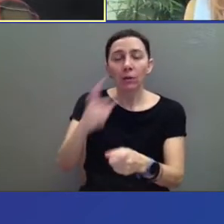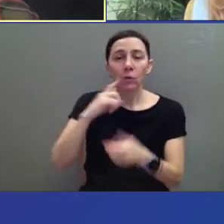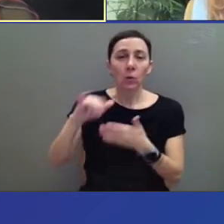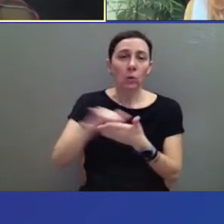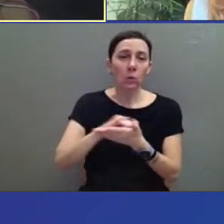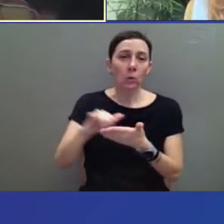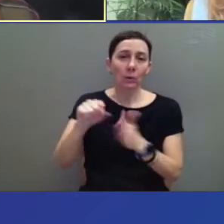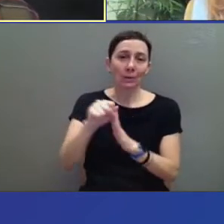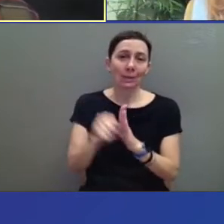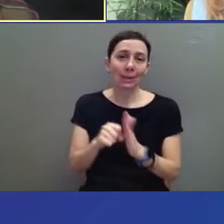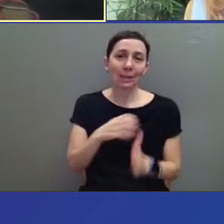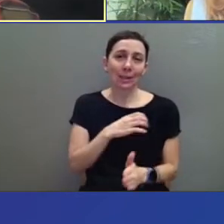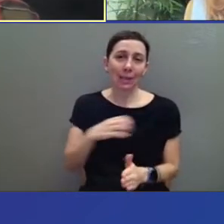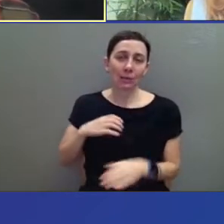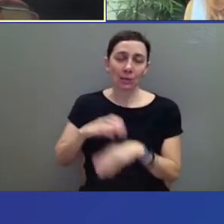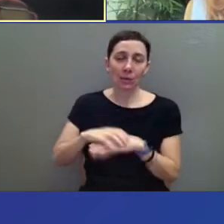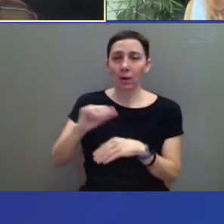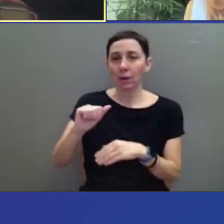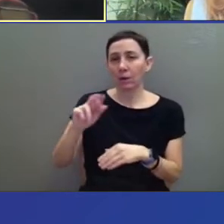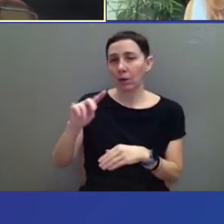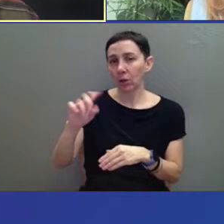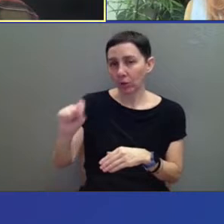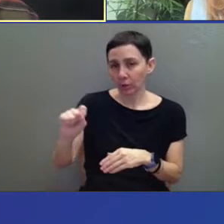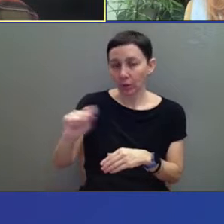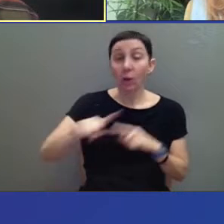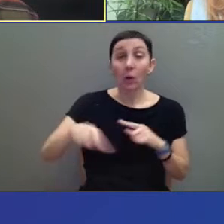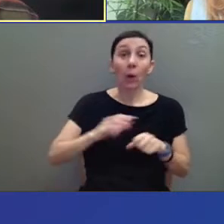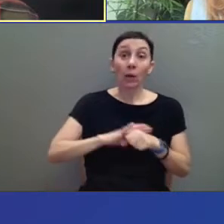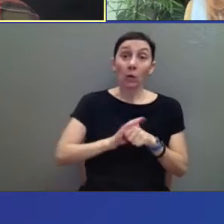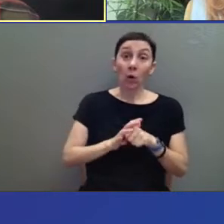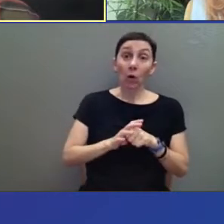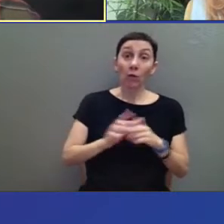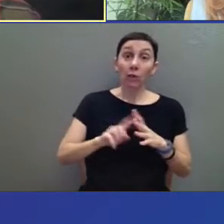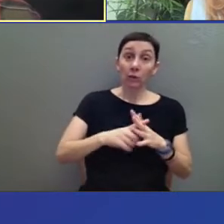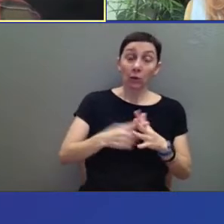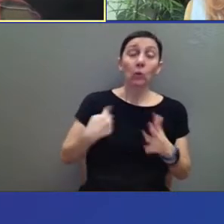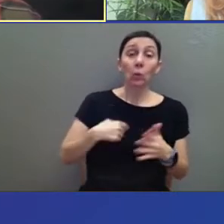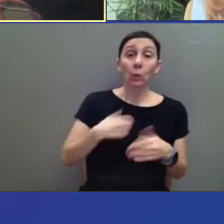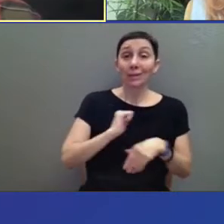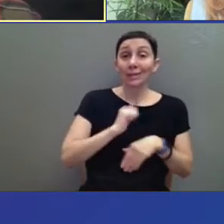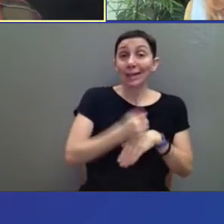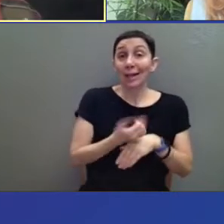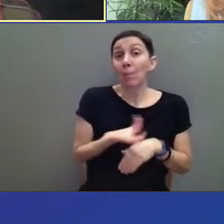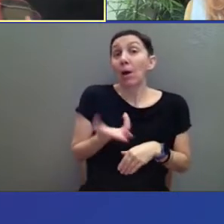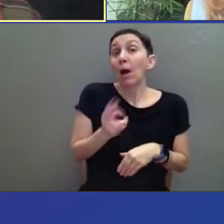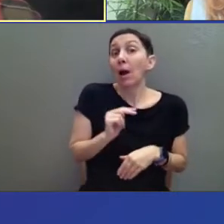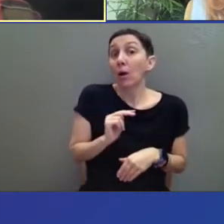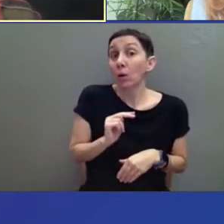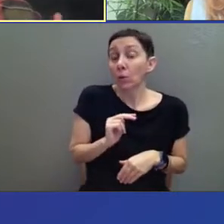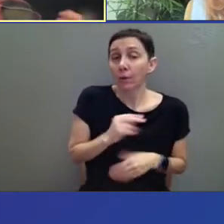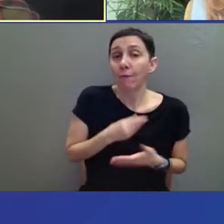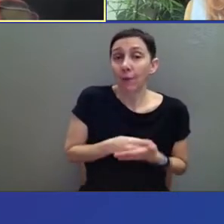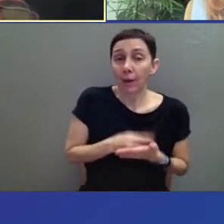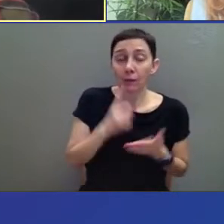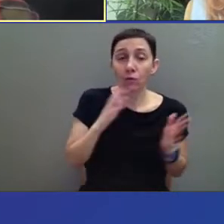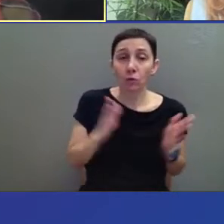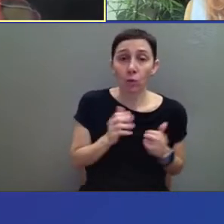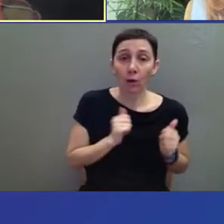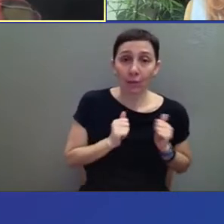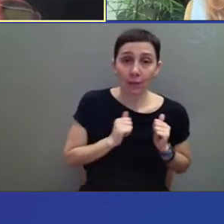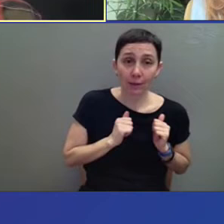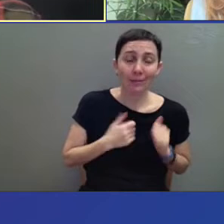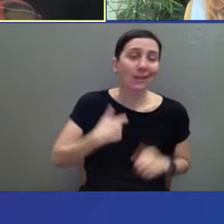on the Arts. At the start of COVID, we also started our own COVID relief fund for small theaters. And then, yes, this past